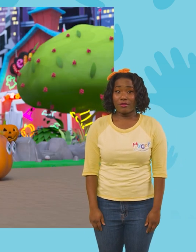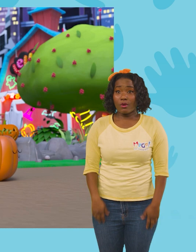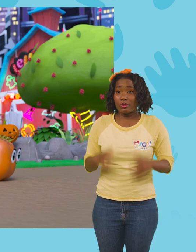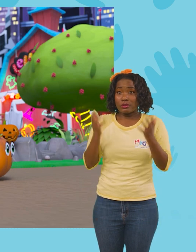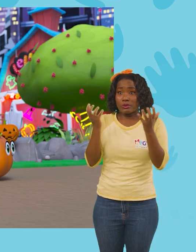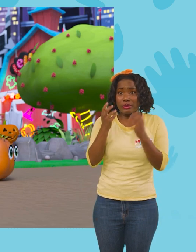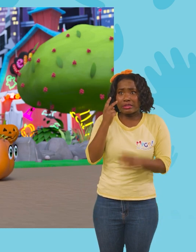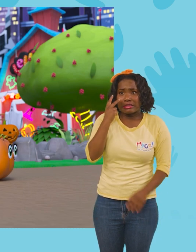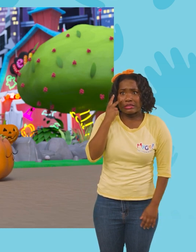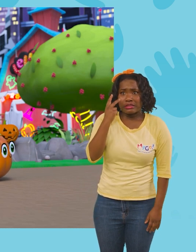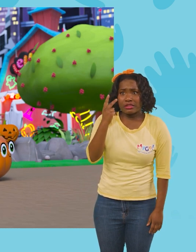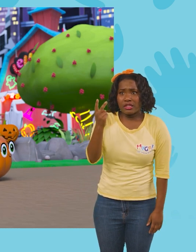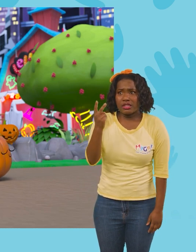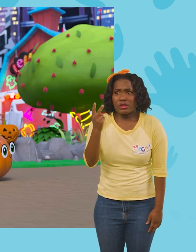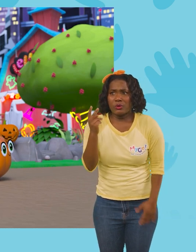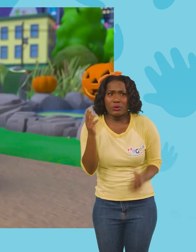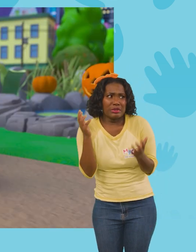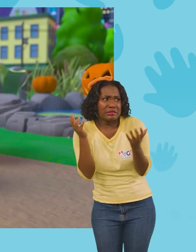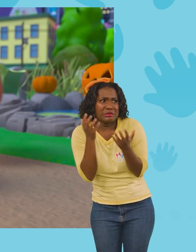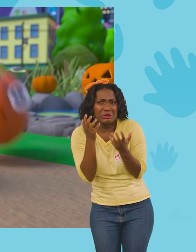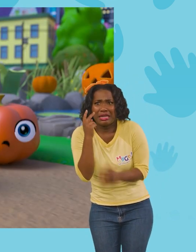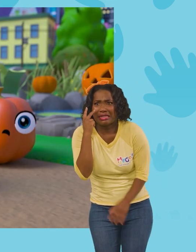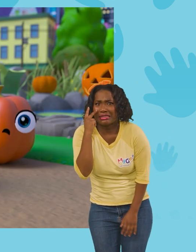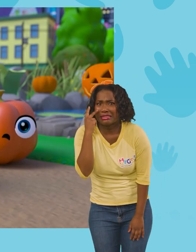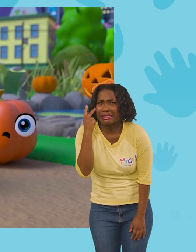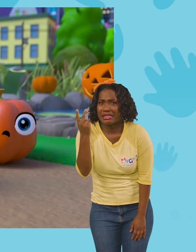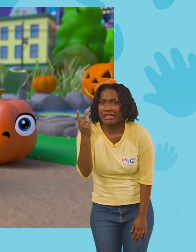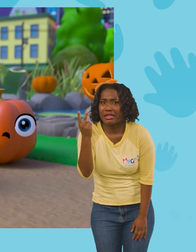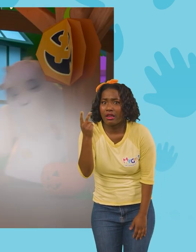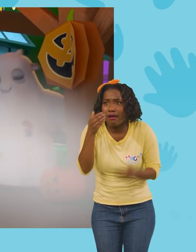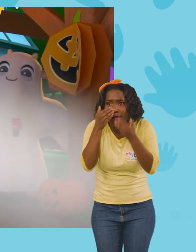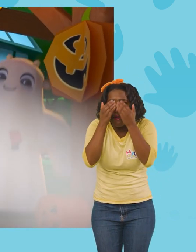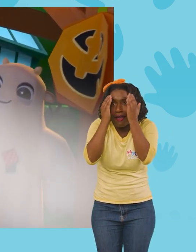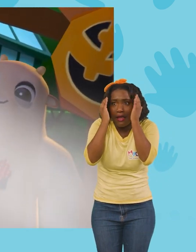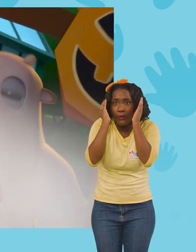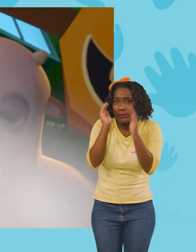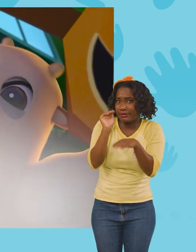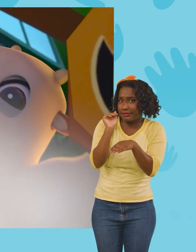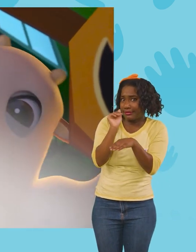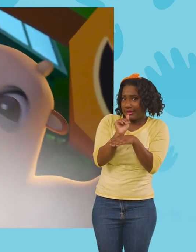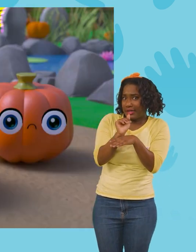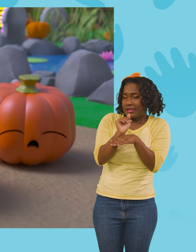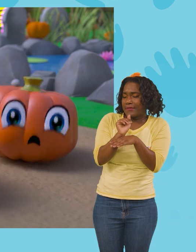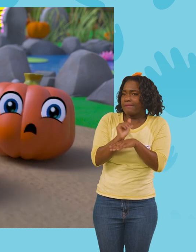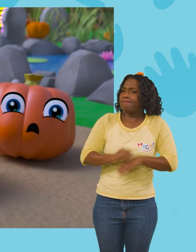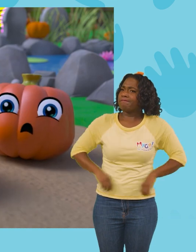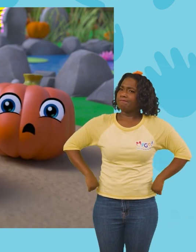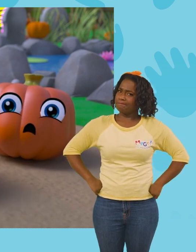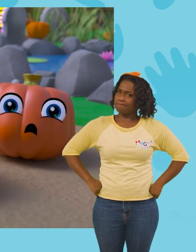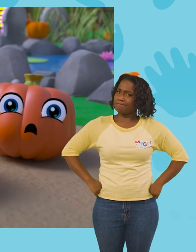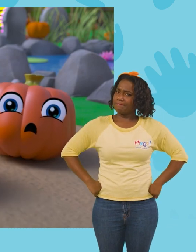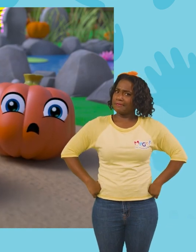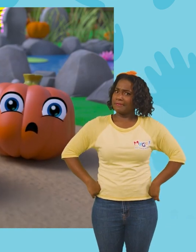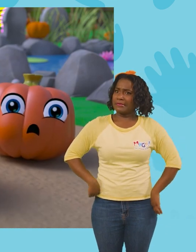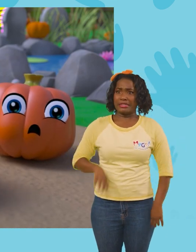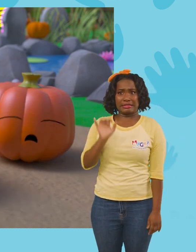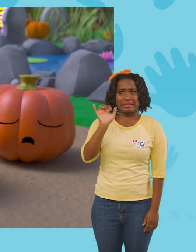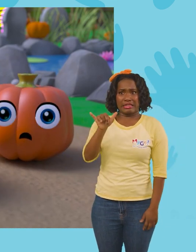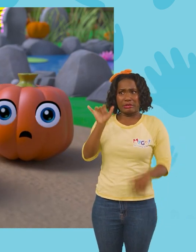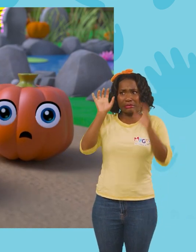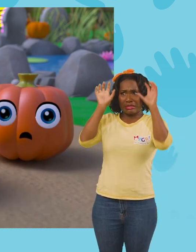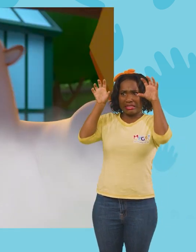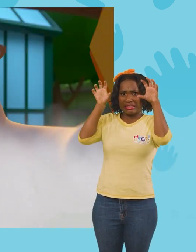What do I see? What do I see? On Halloween night. Is that